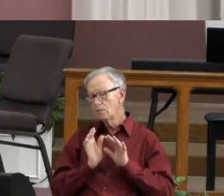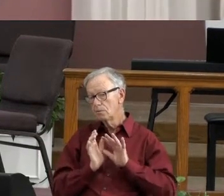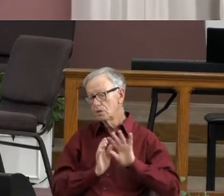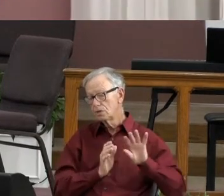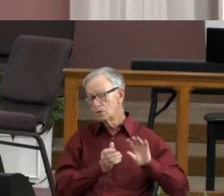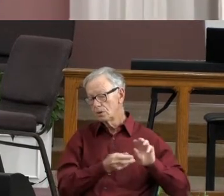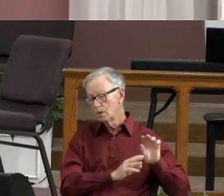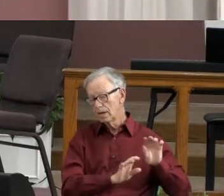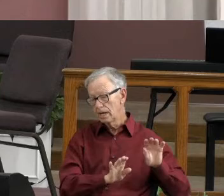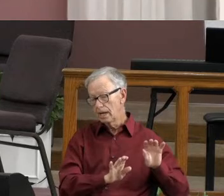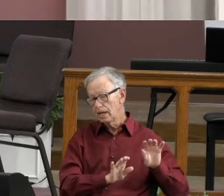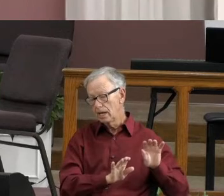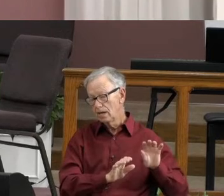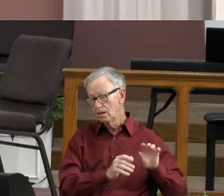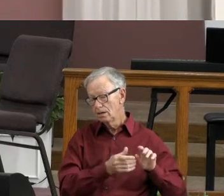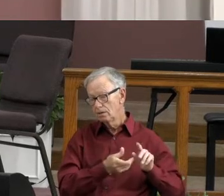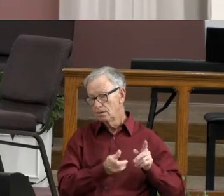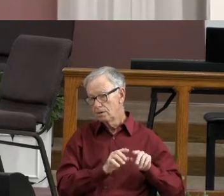And the whole earth here,